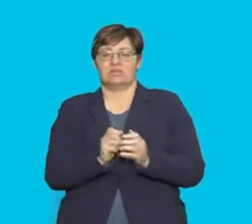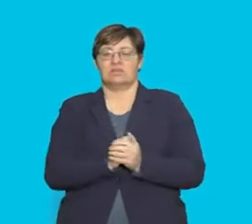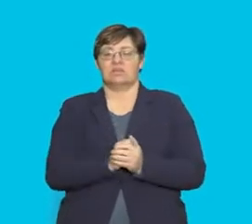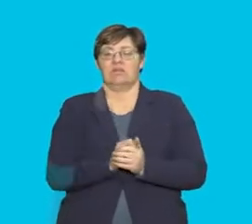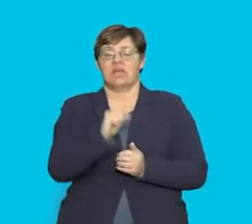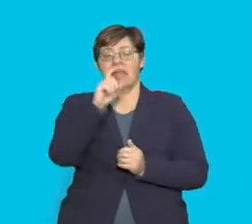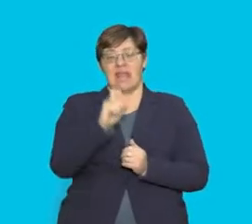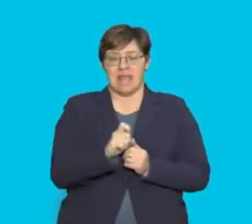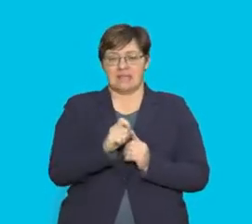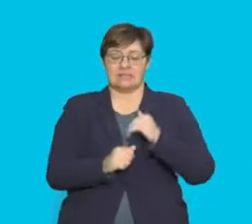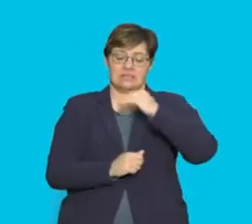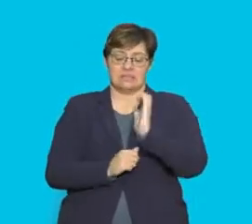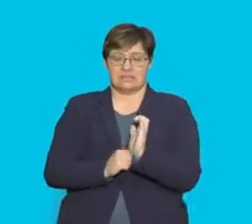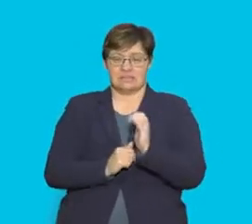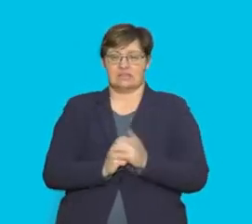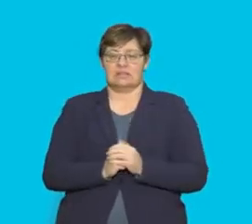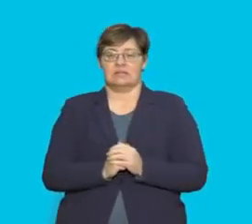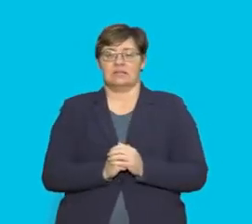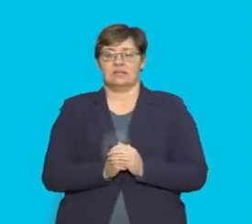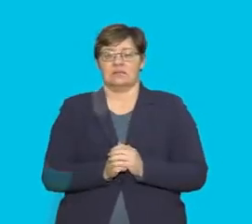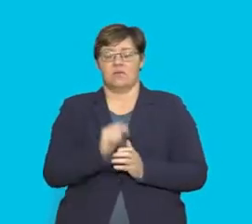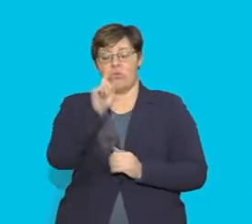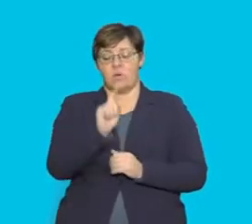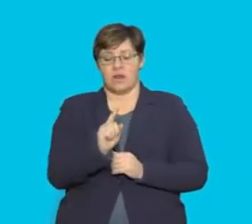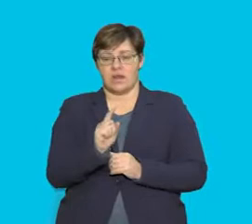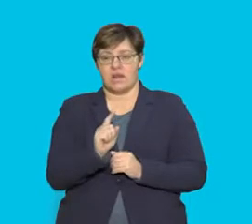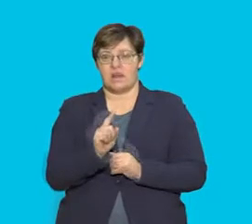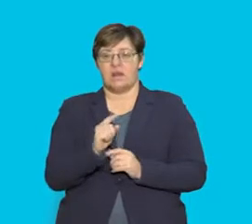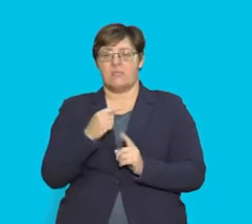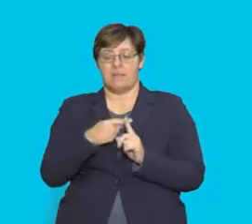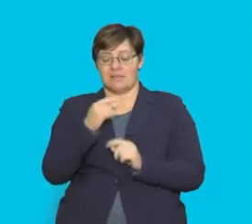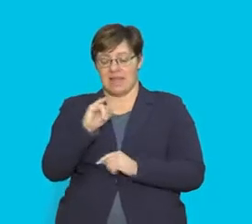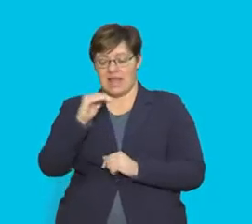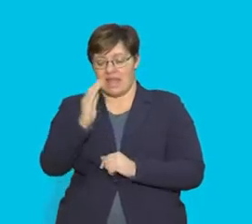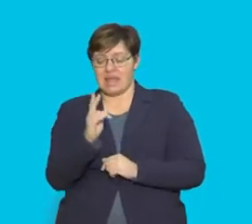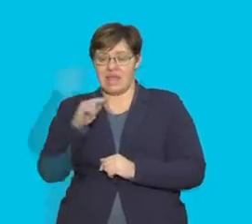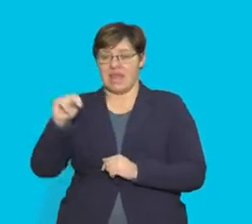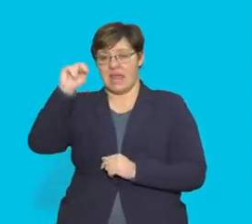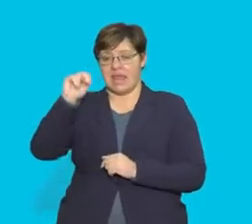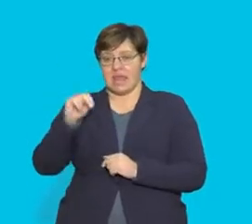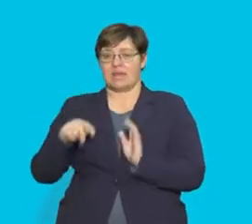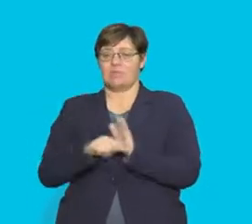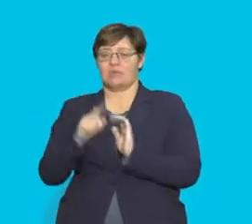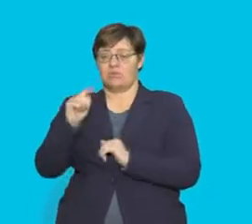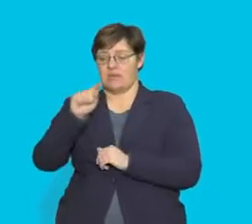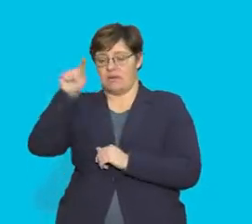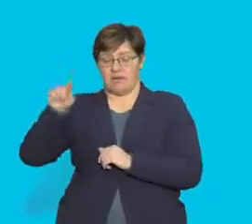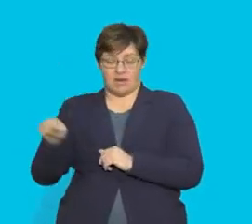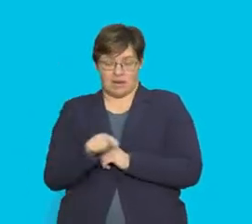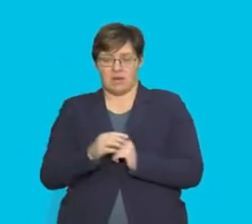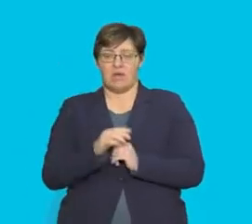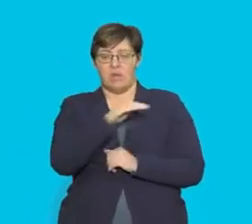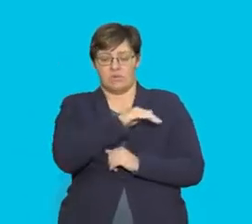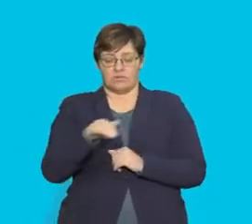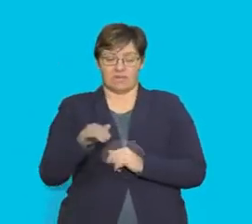X into 1 plus I to the exponent of N minus 1,